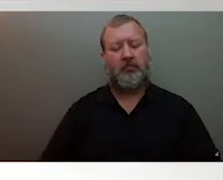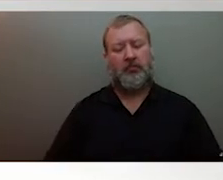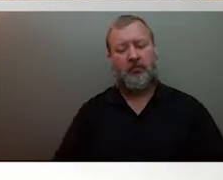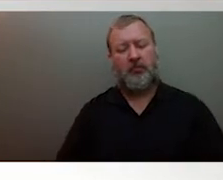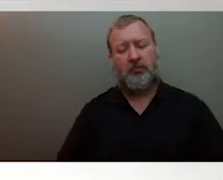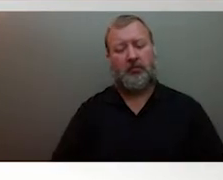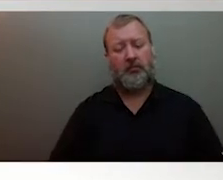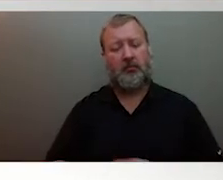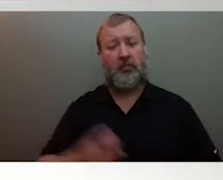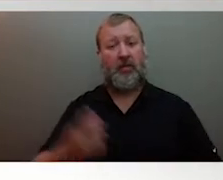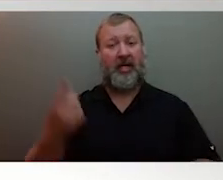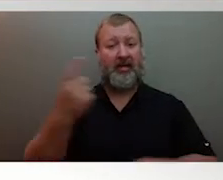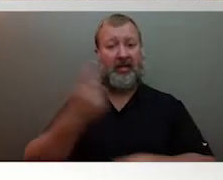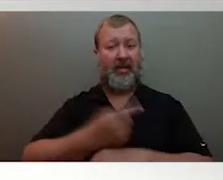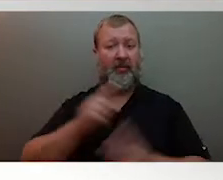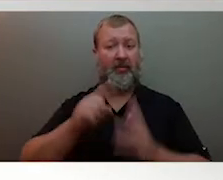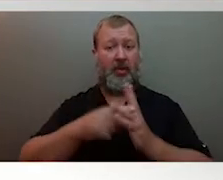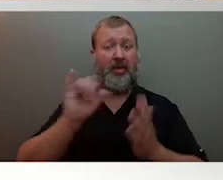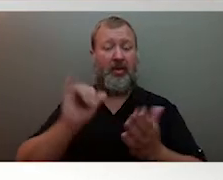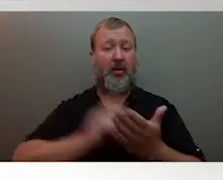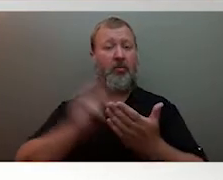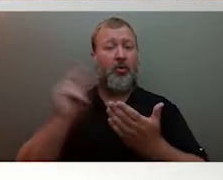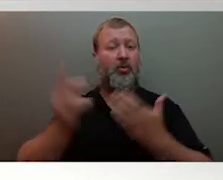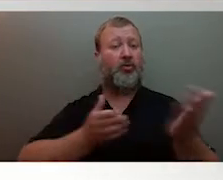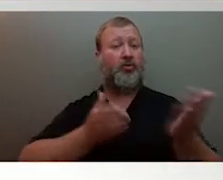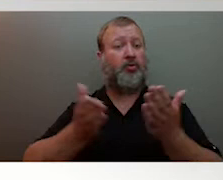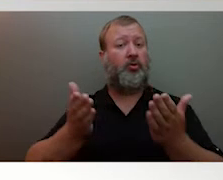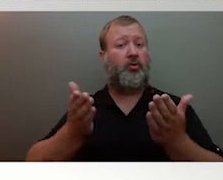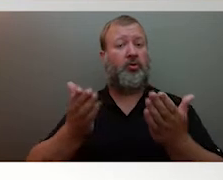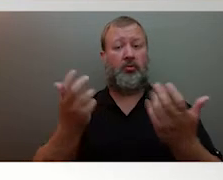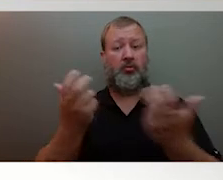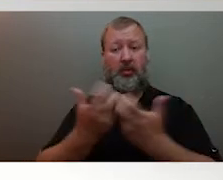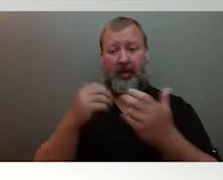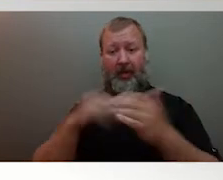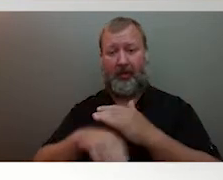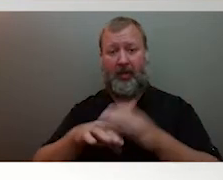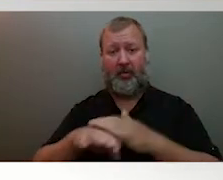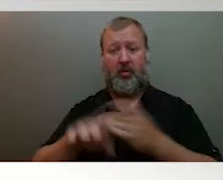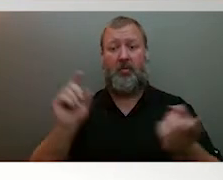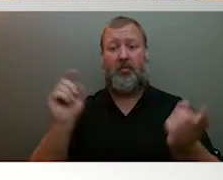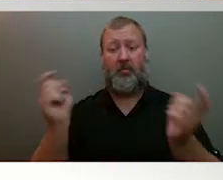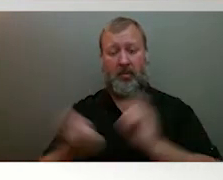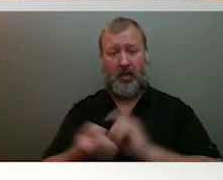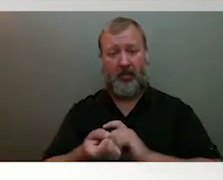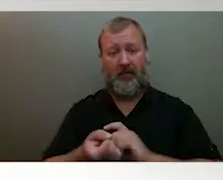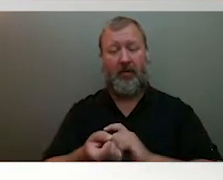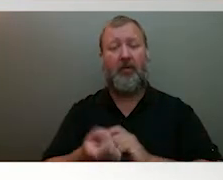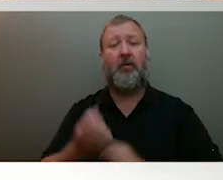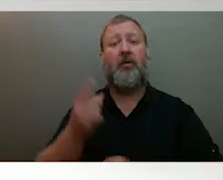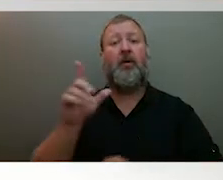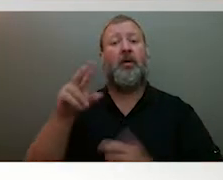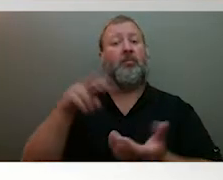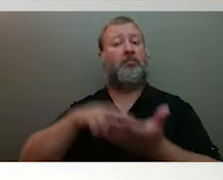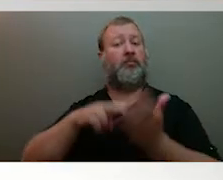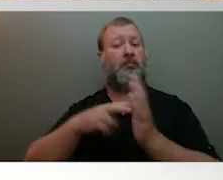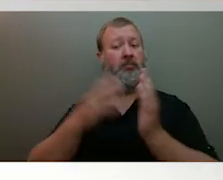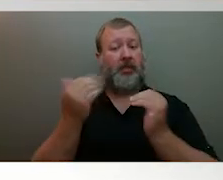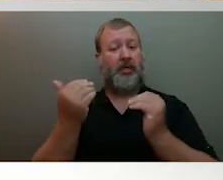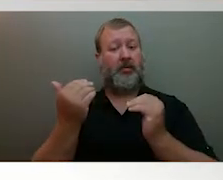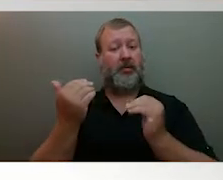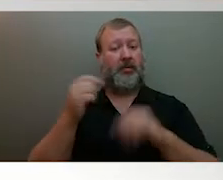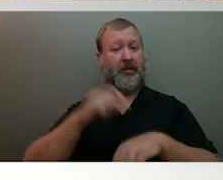projected date of the beginning of the hospital homebound services, accommodations, and modifications, and the anticipated